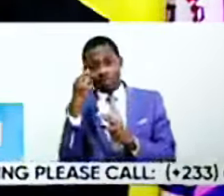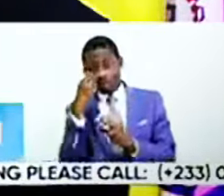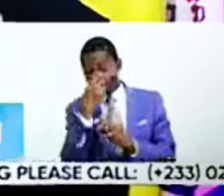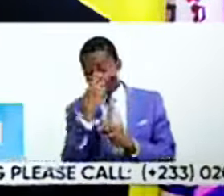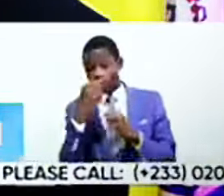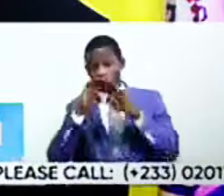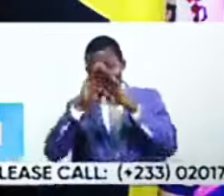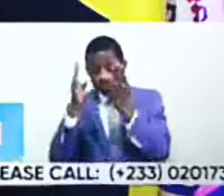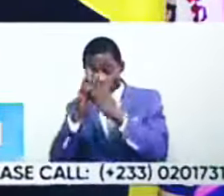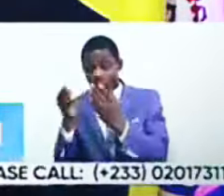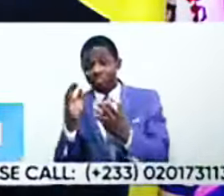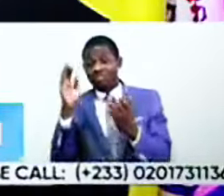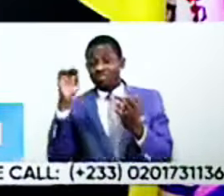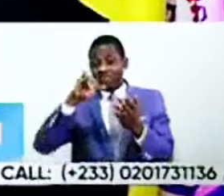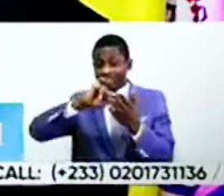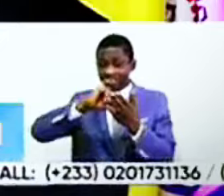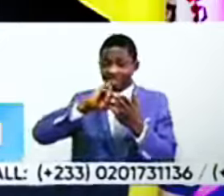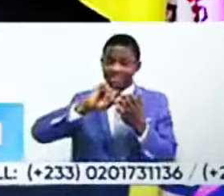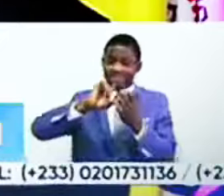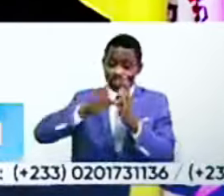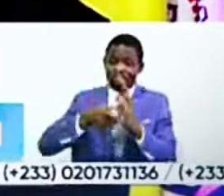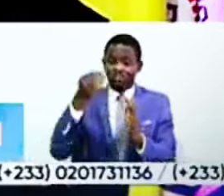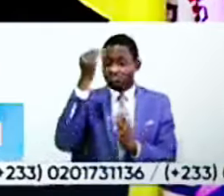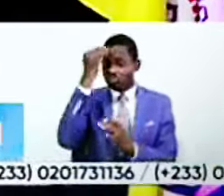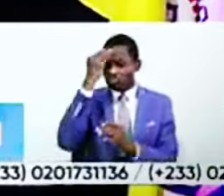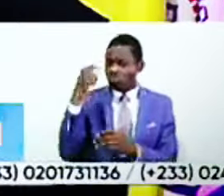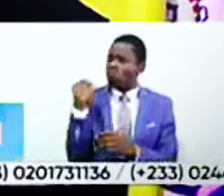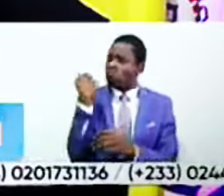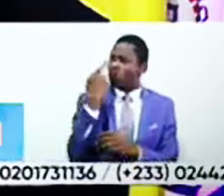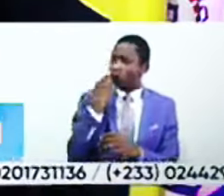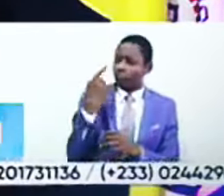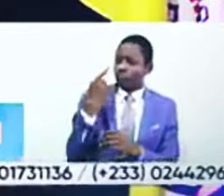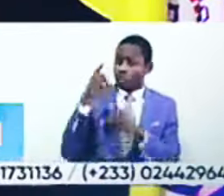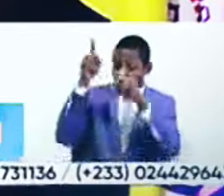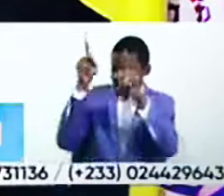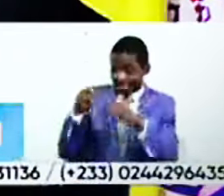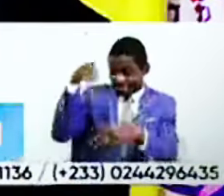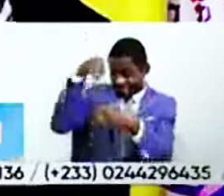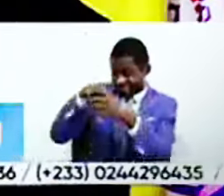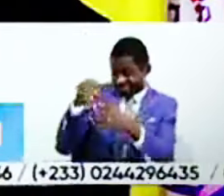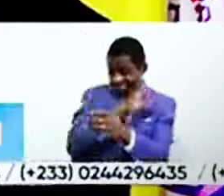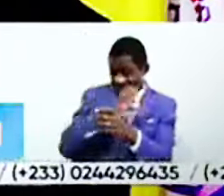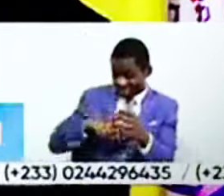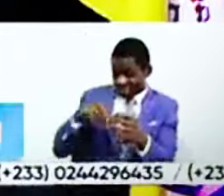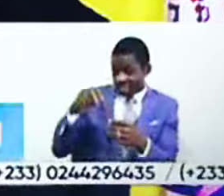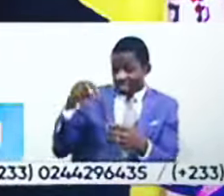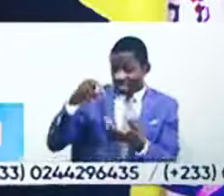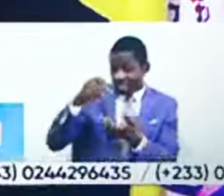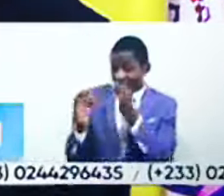we are in Christ. Or what it means for Christ to dwell in us.